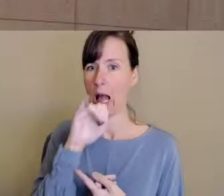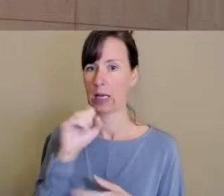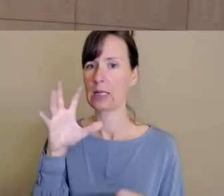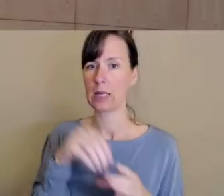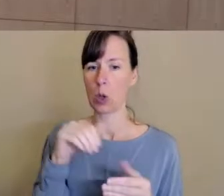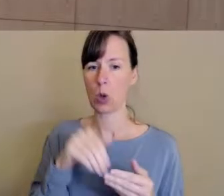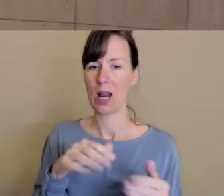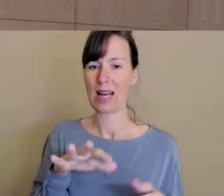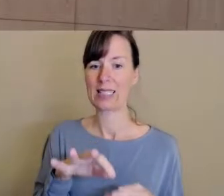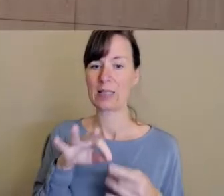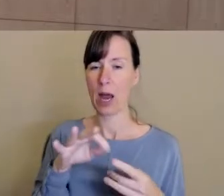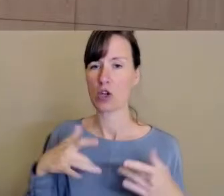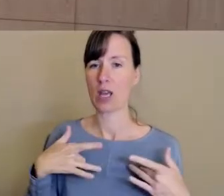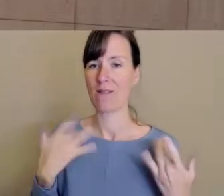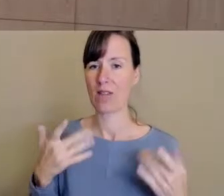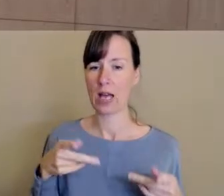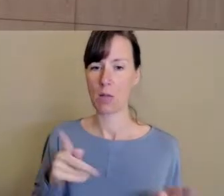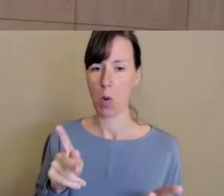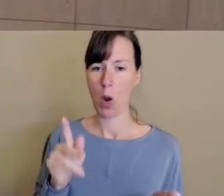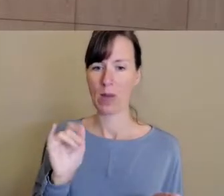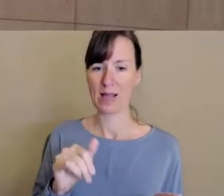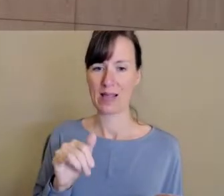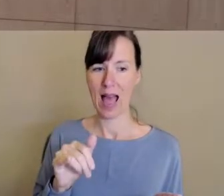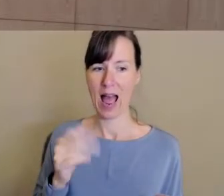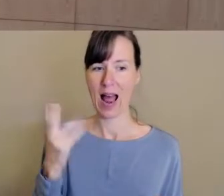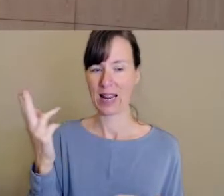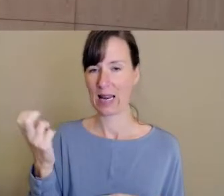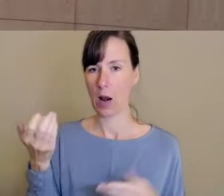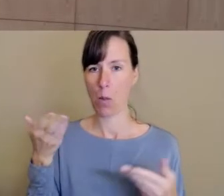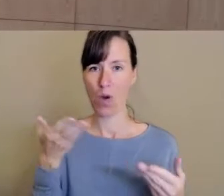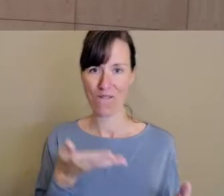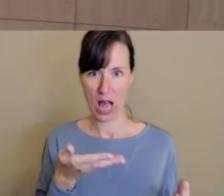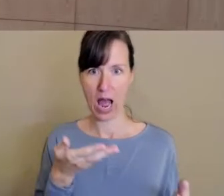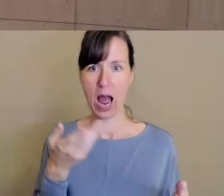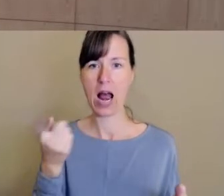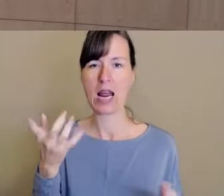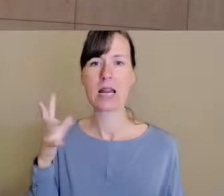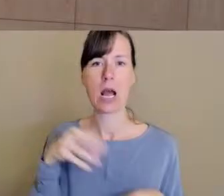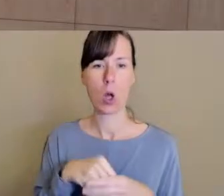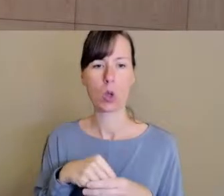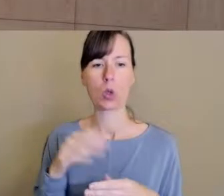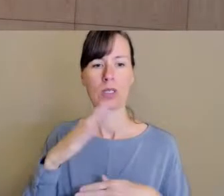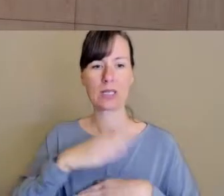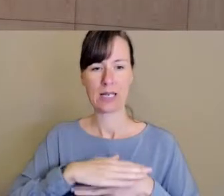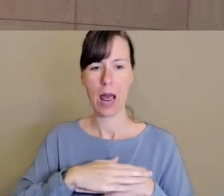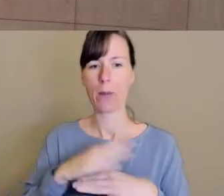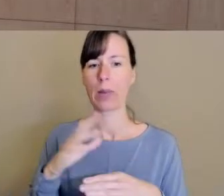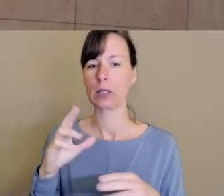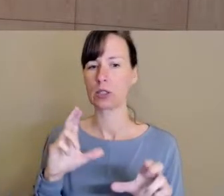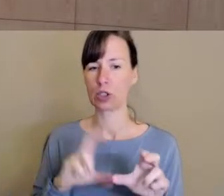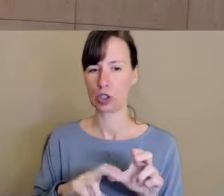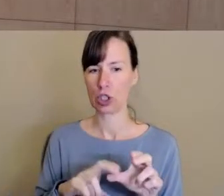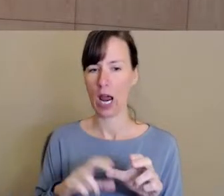provided. And it includes tables, chairs, tents, correct?